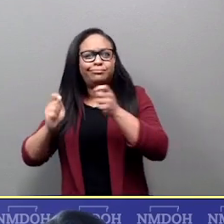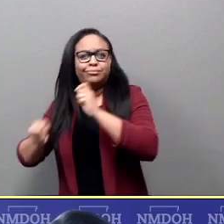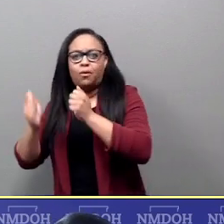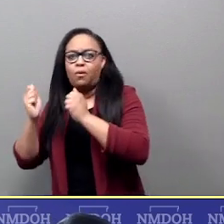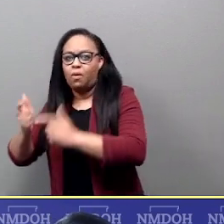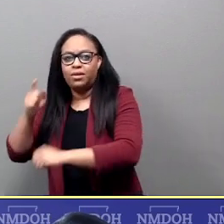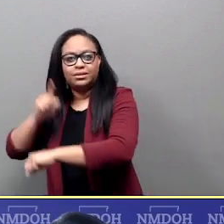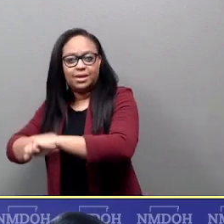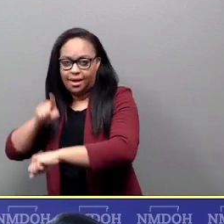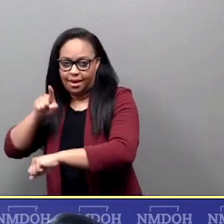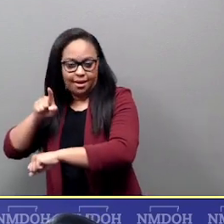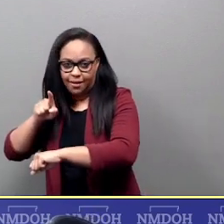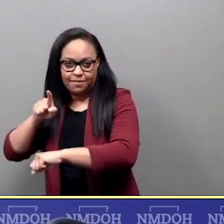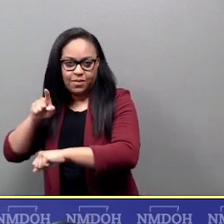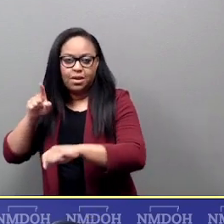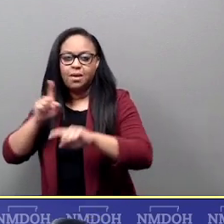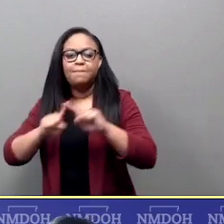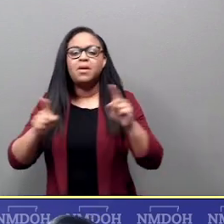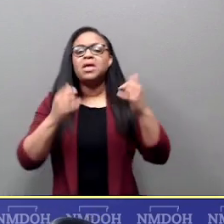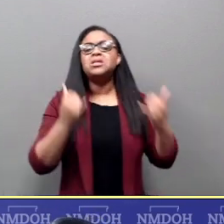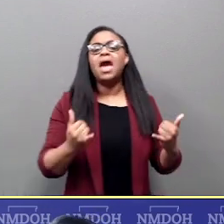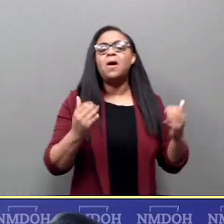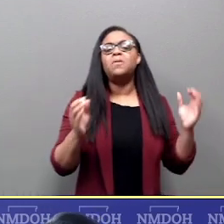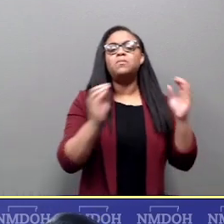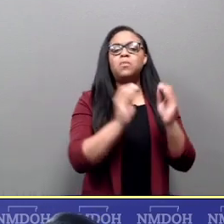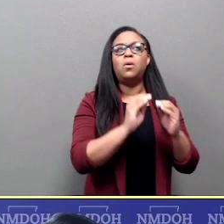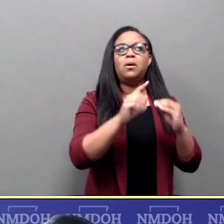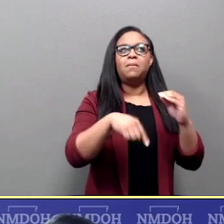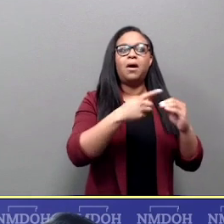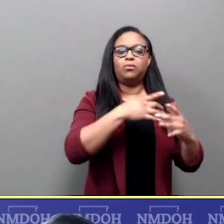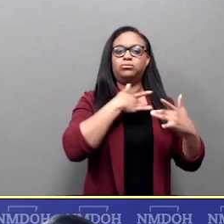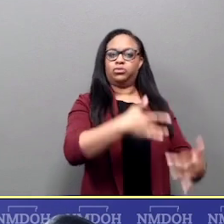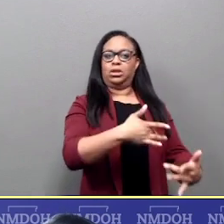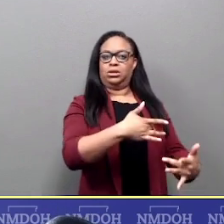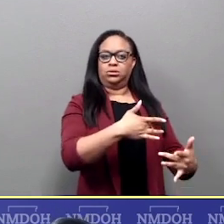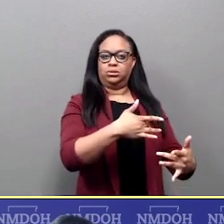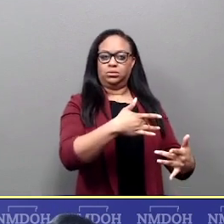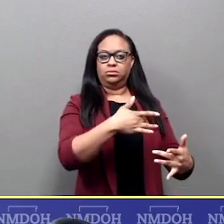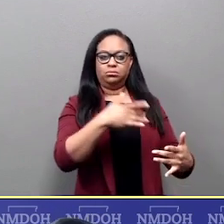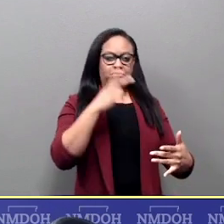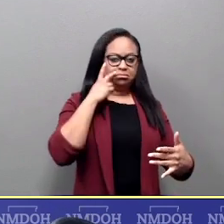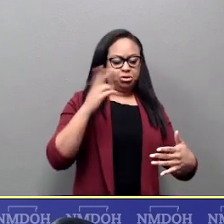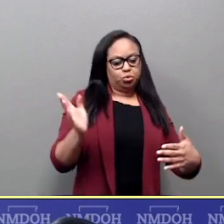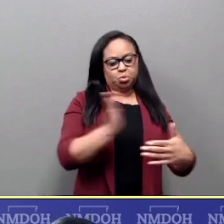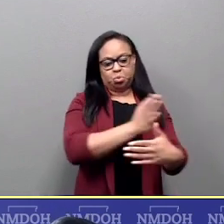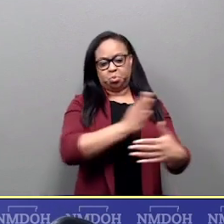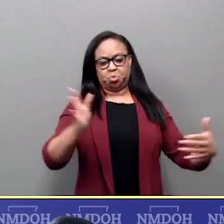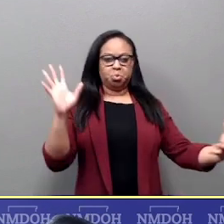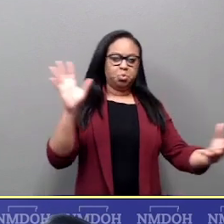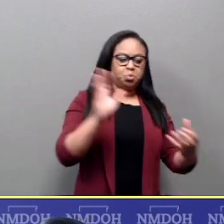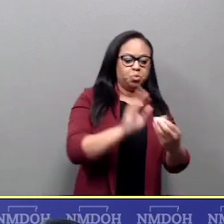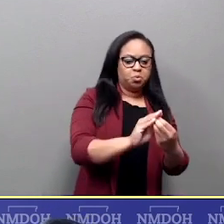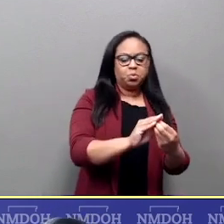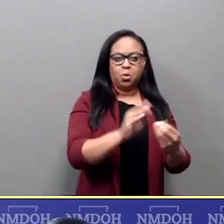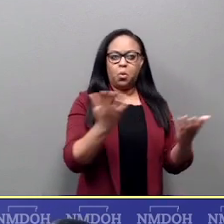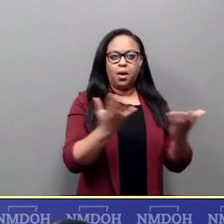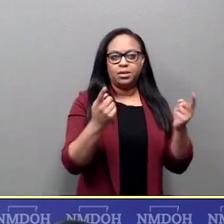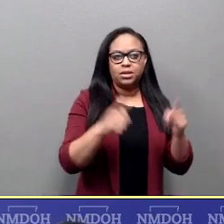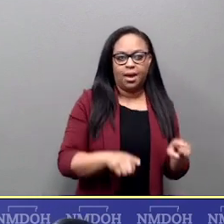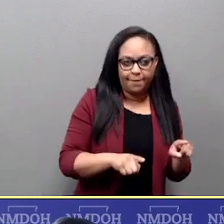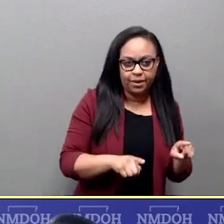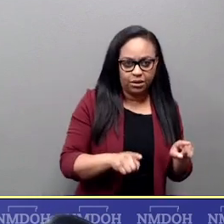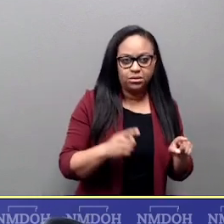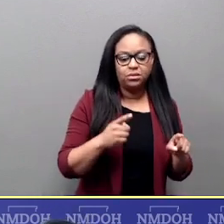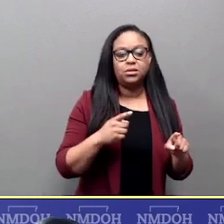actually focus on just following trends over time, we can actually focus our attention on making sure our data is really